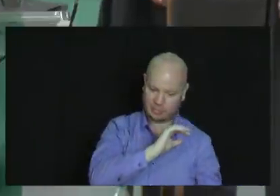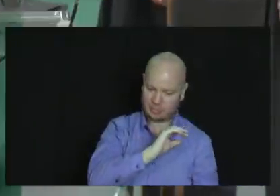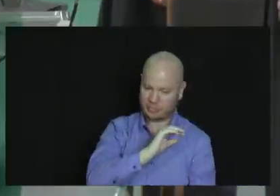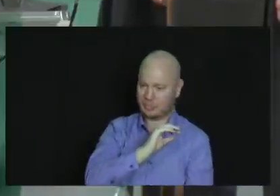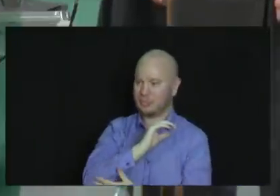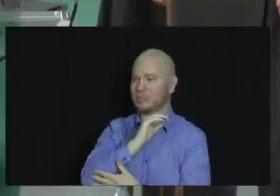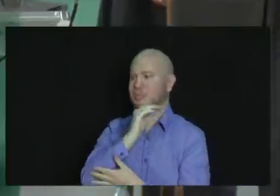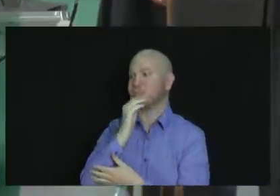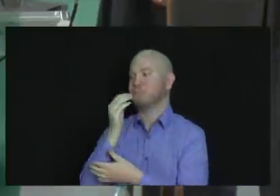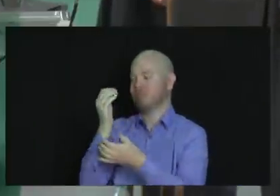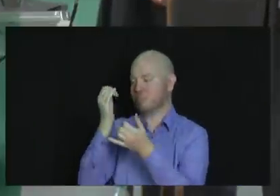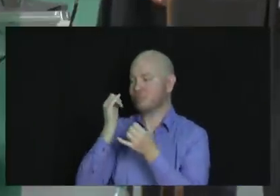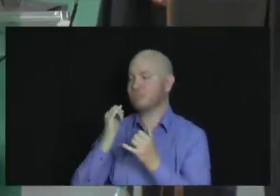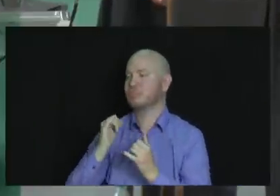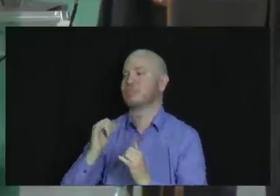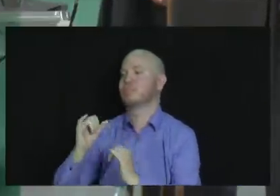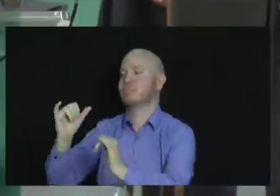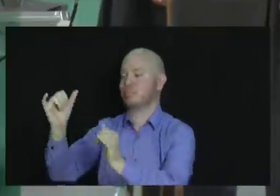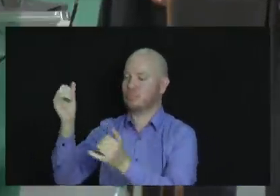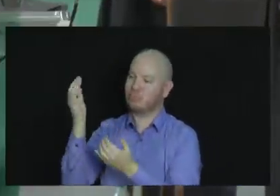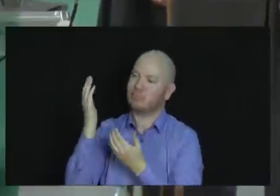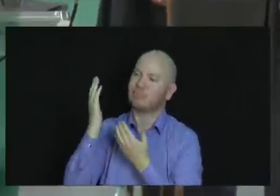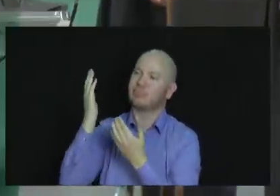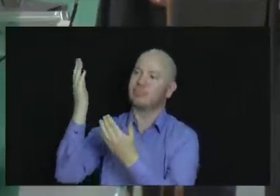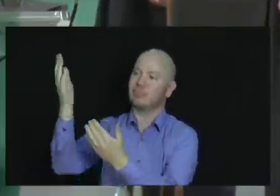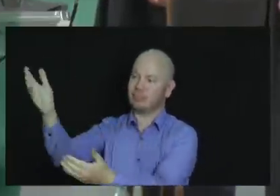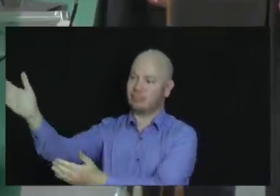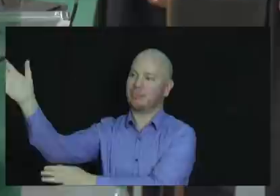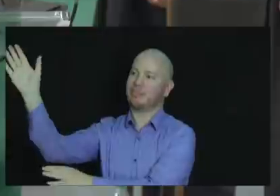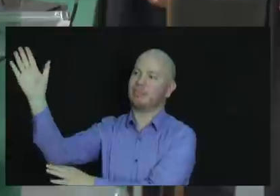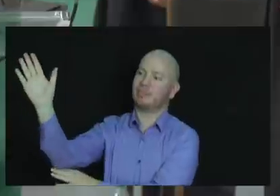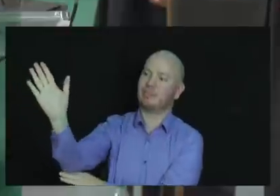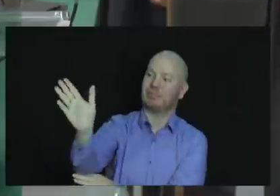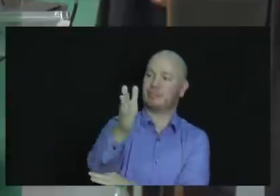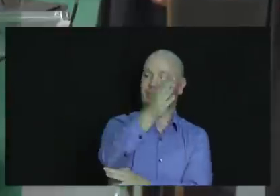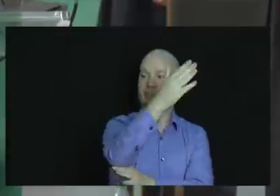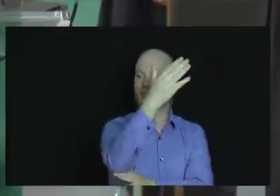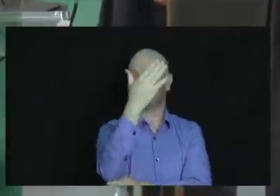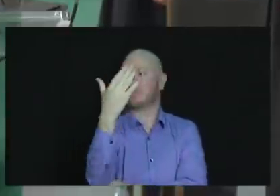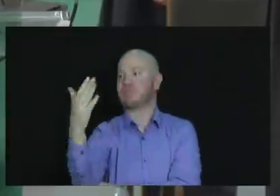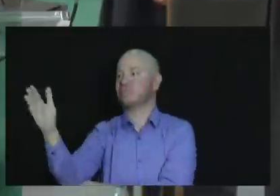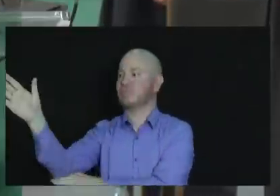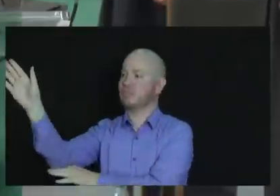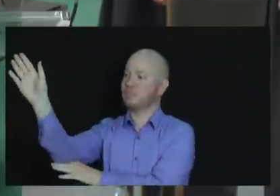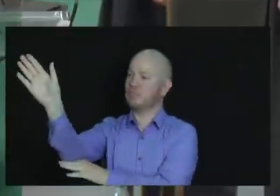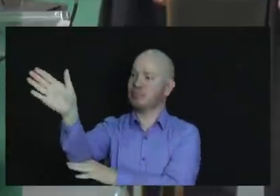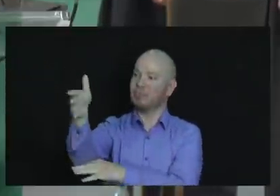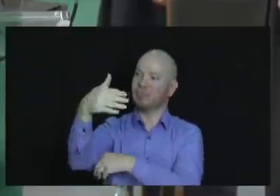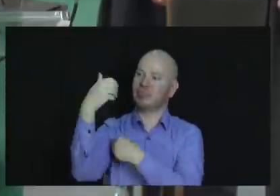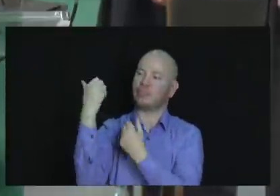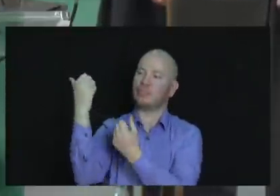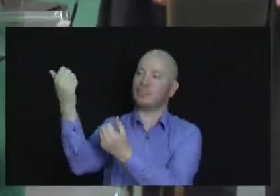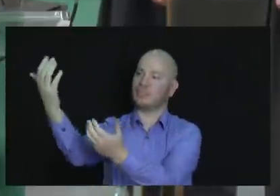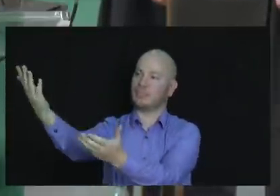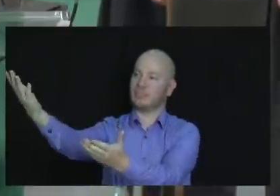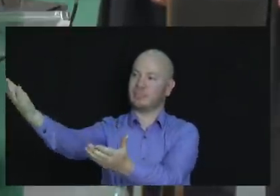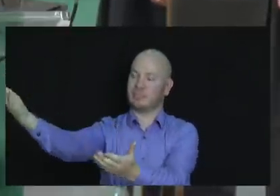the night that our flag was still there.